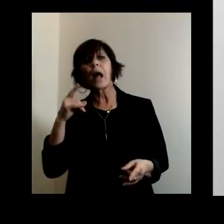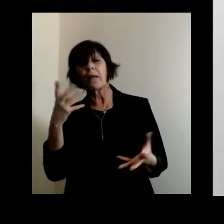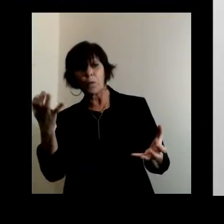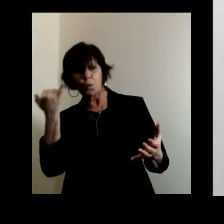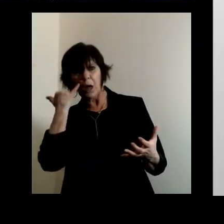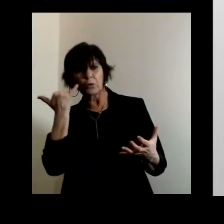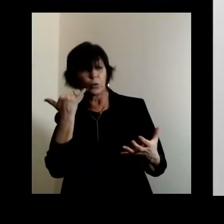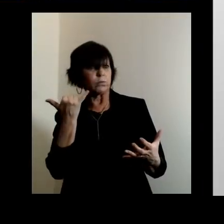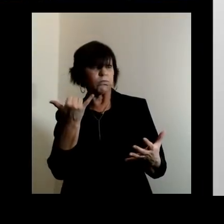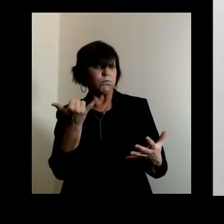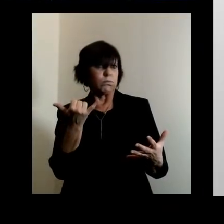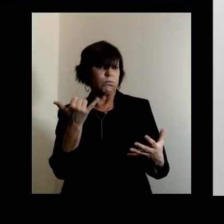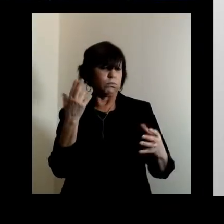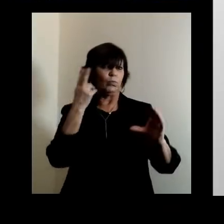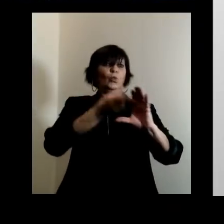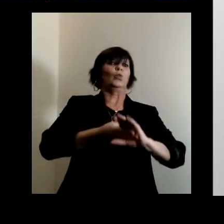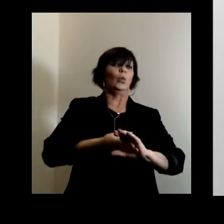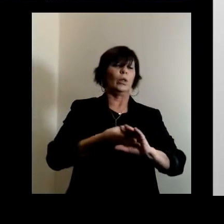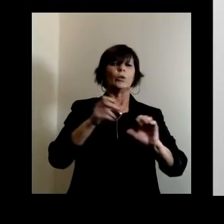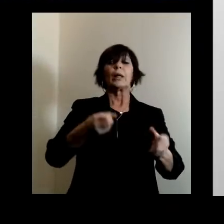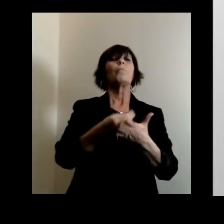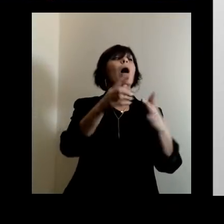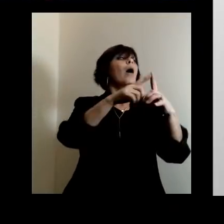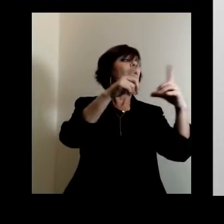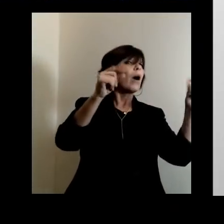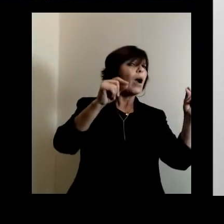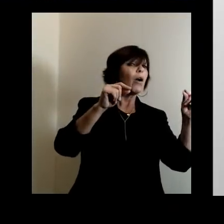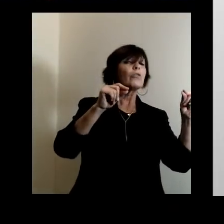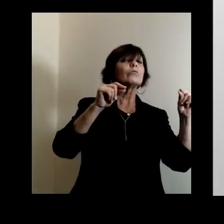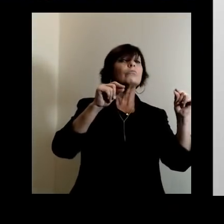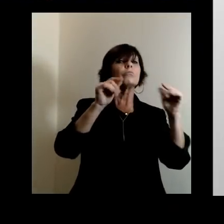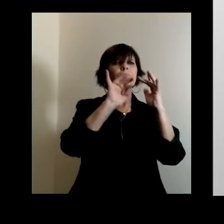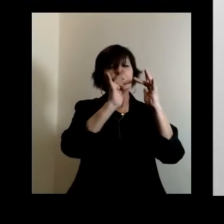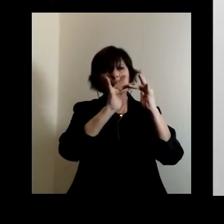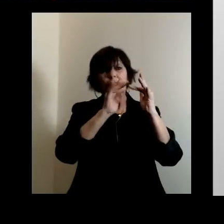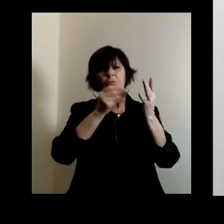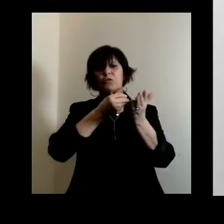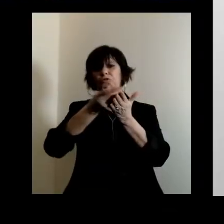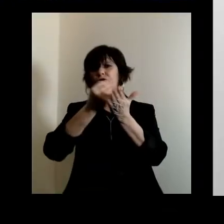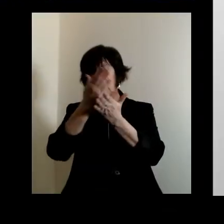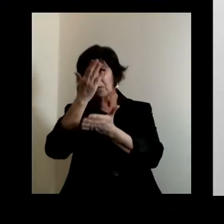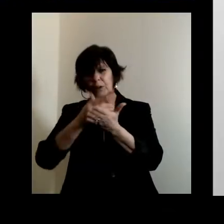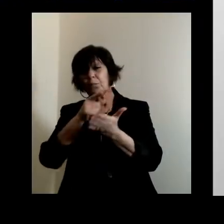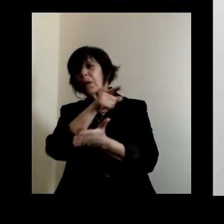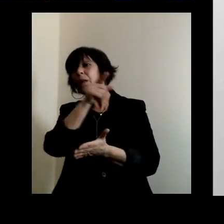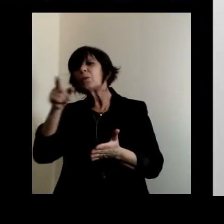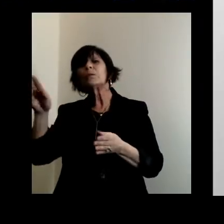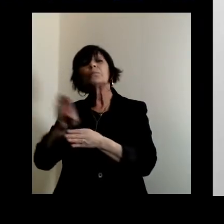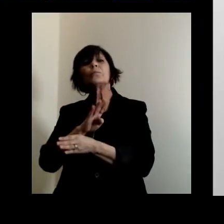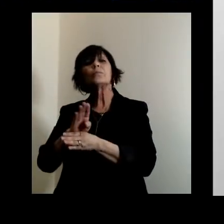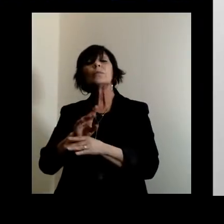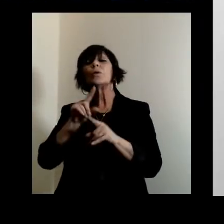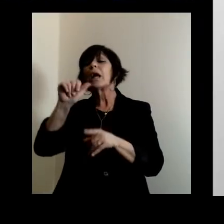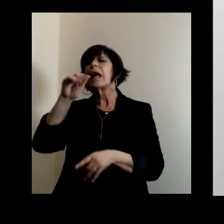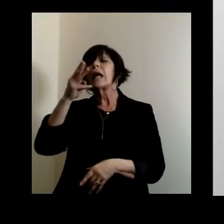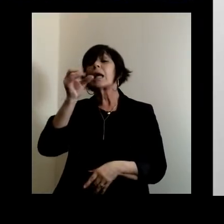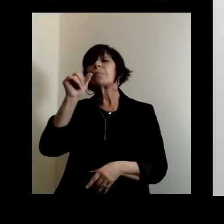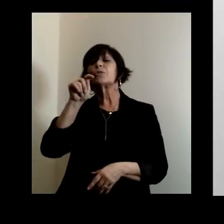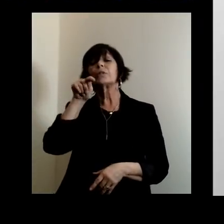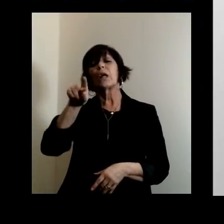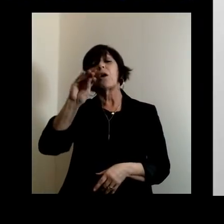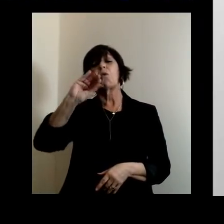for purchasing. You can actually purchase the gift card online and do shop with some of the businesses as well. Go to